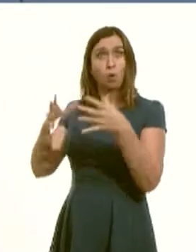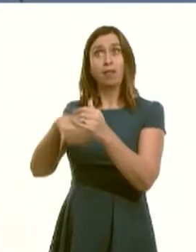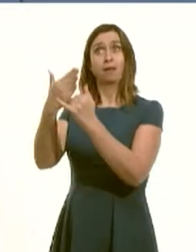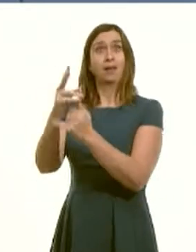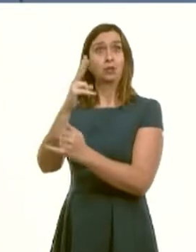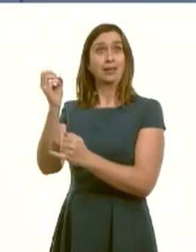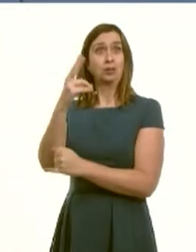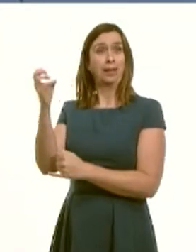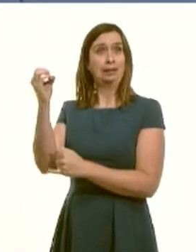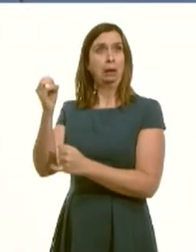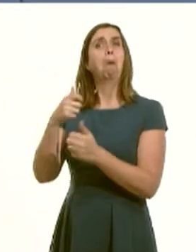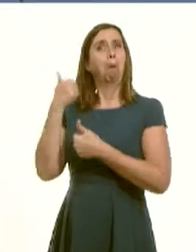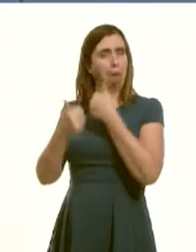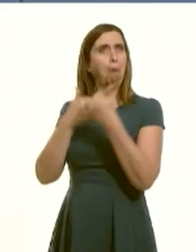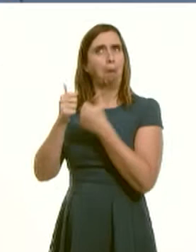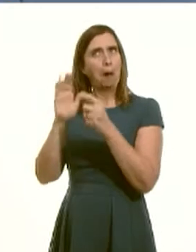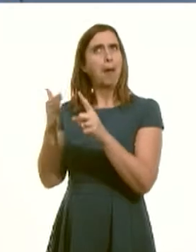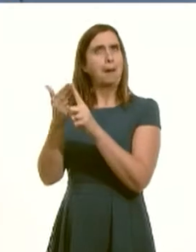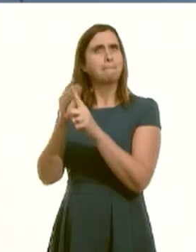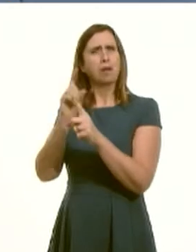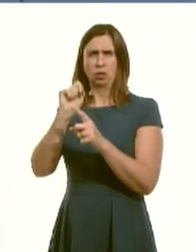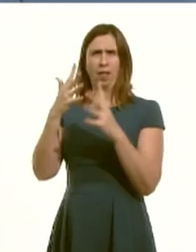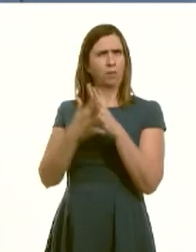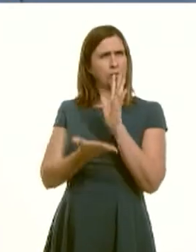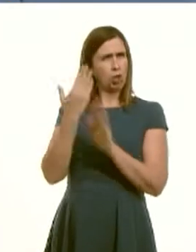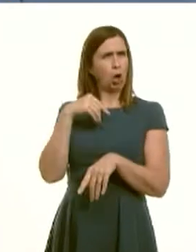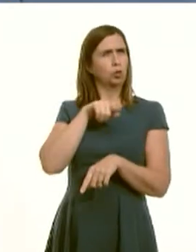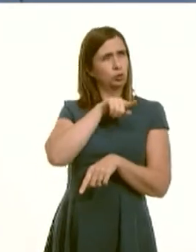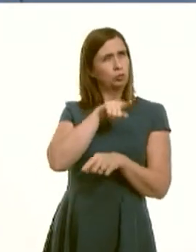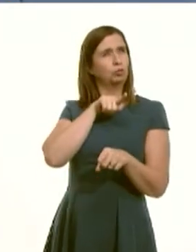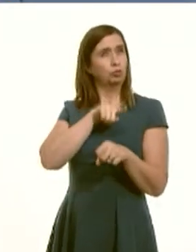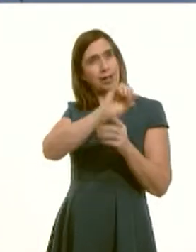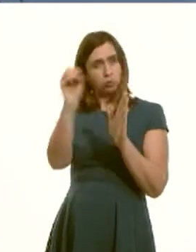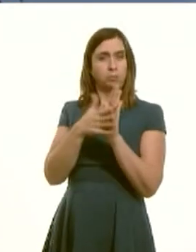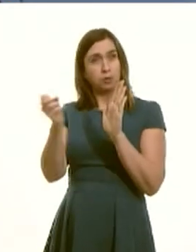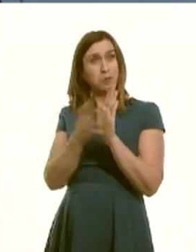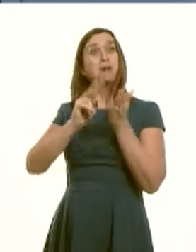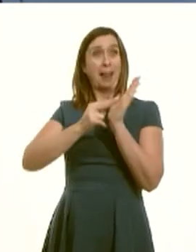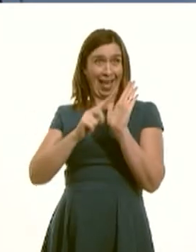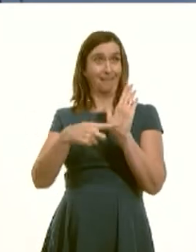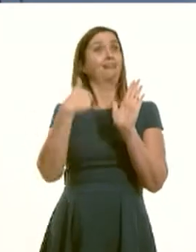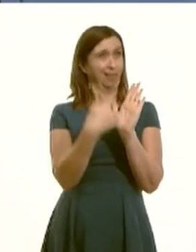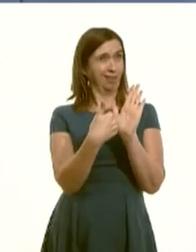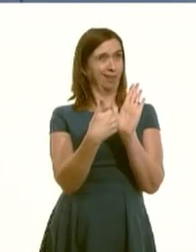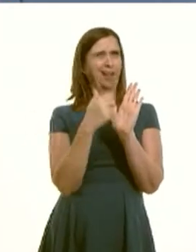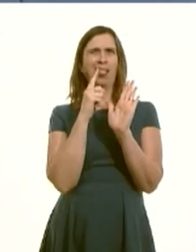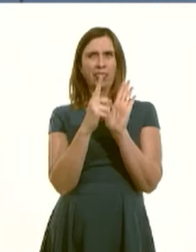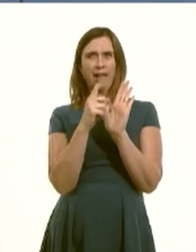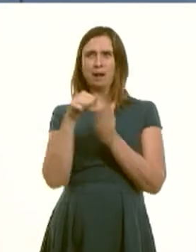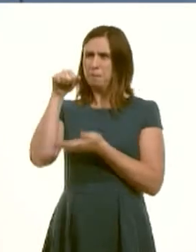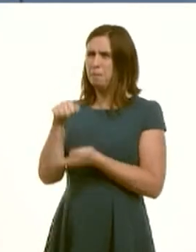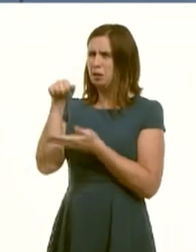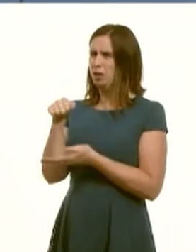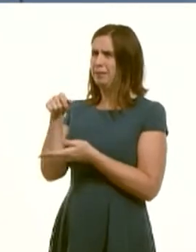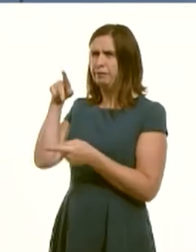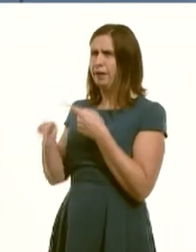These are all laudable aims, and only 12 weeks ago you were trying to encapsulate that in a plan. But then you're doing this to the budget. None of it